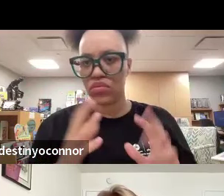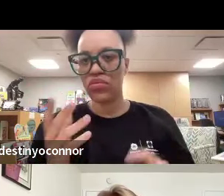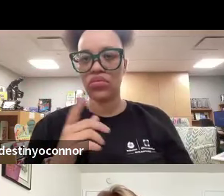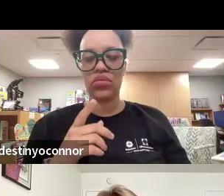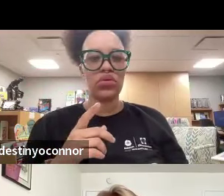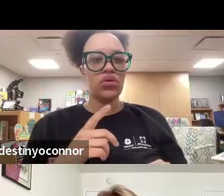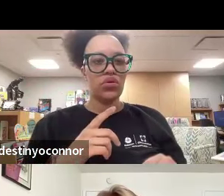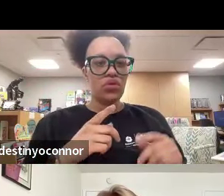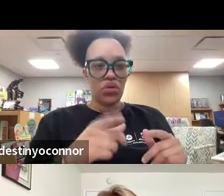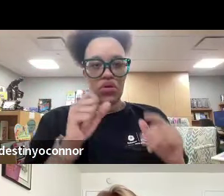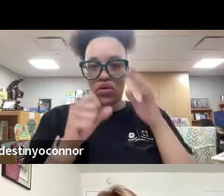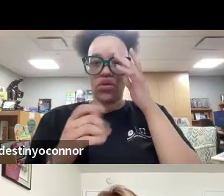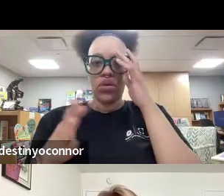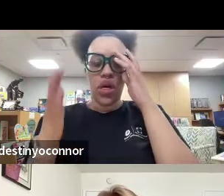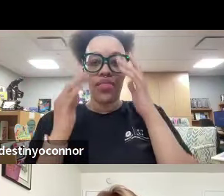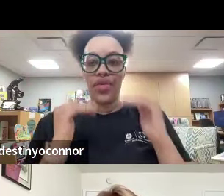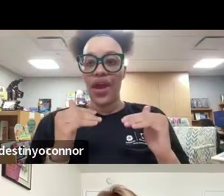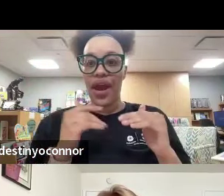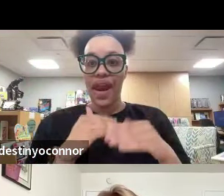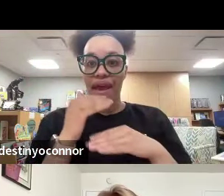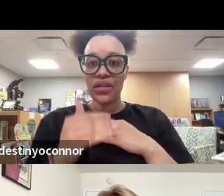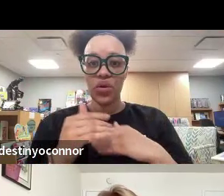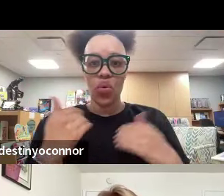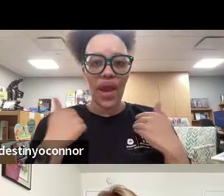Yeah, on the 23rd of June, was it?